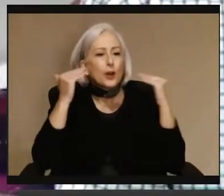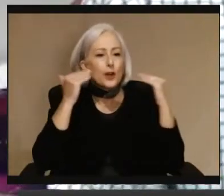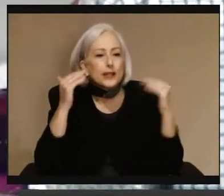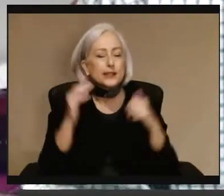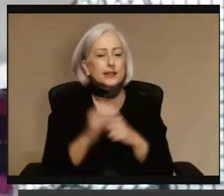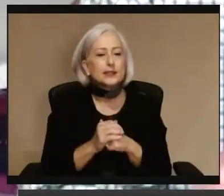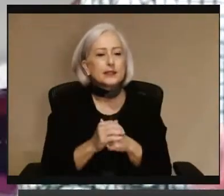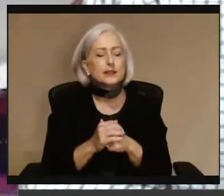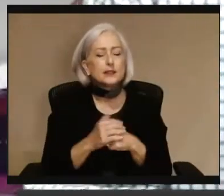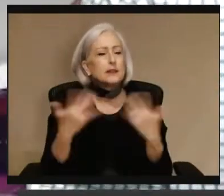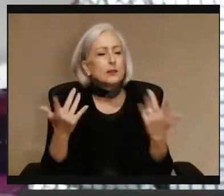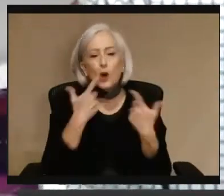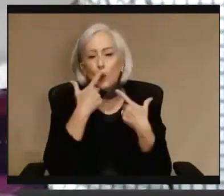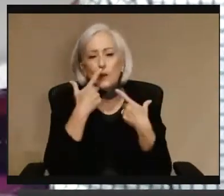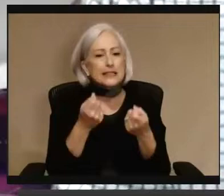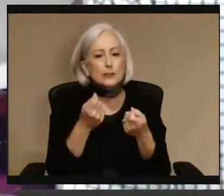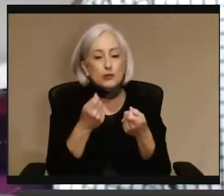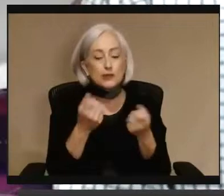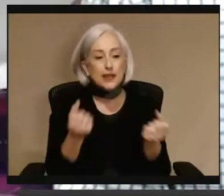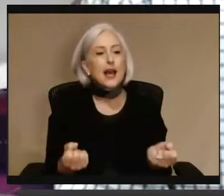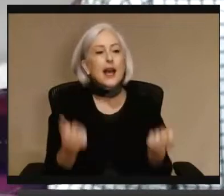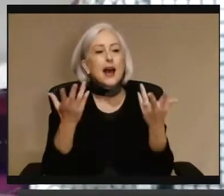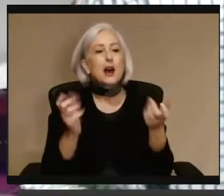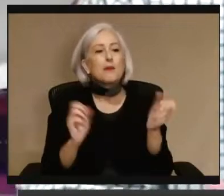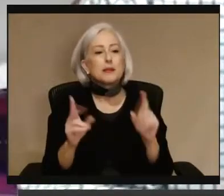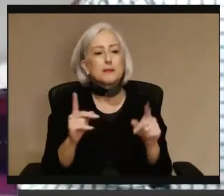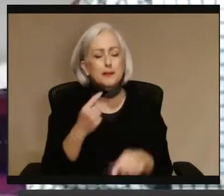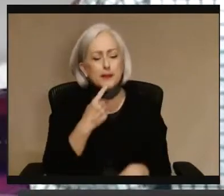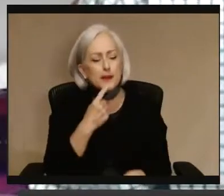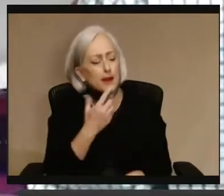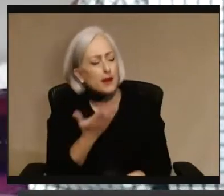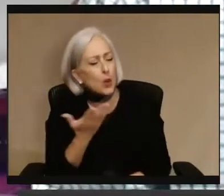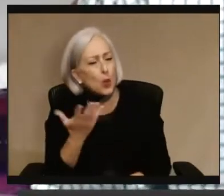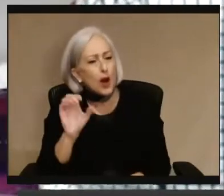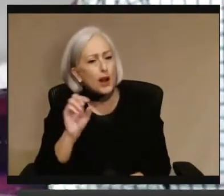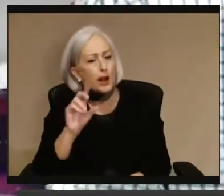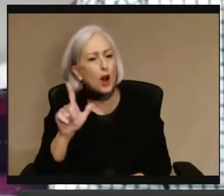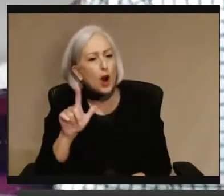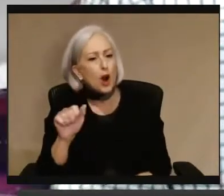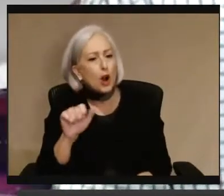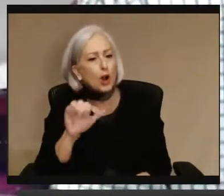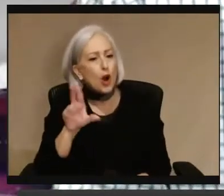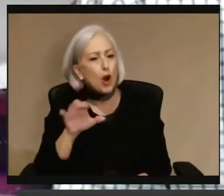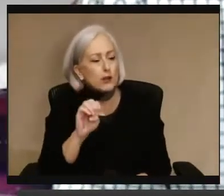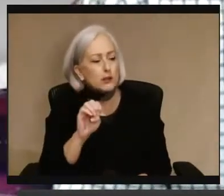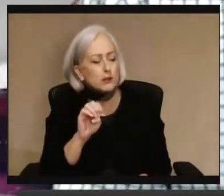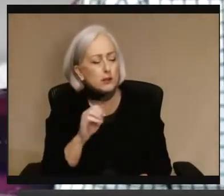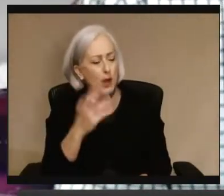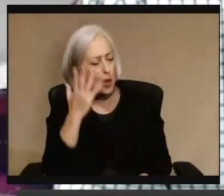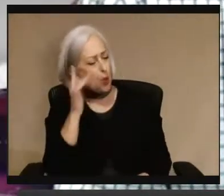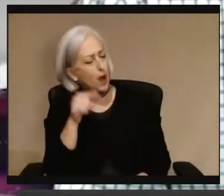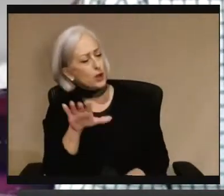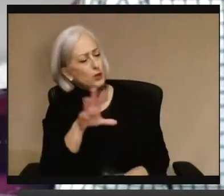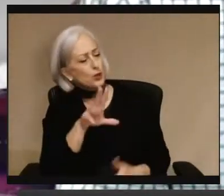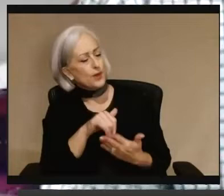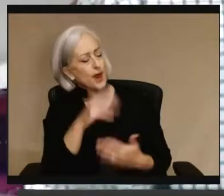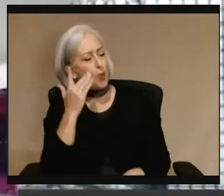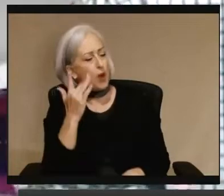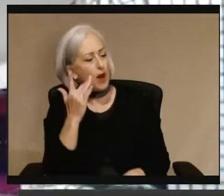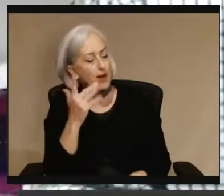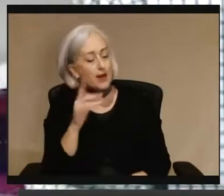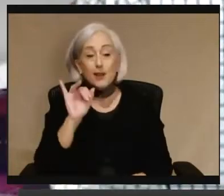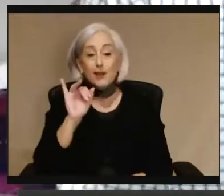how many people were asking, what is Carl's Cause? Why are you doing what you're doing? And that's one of the big successes